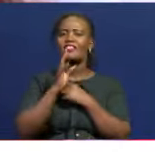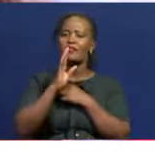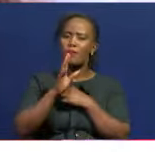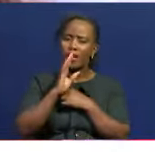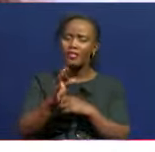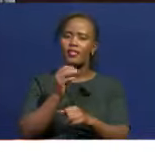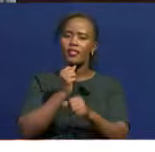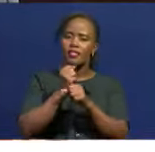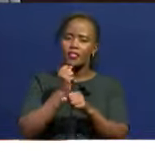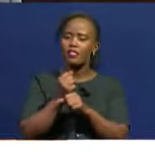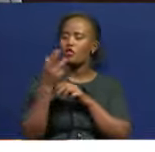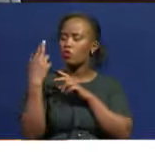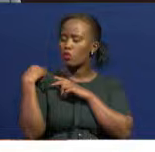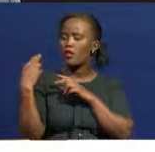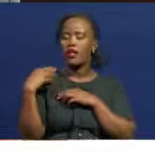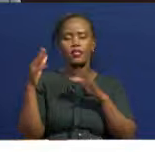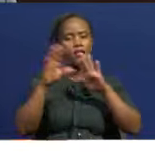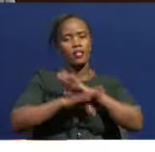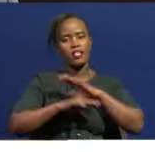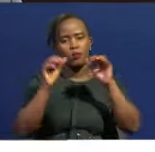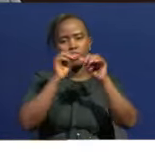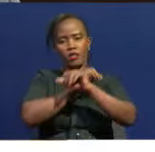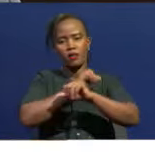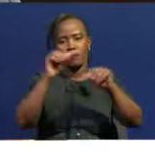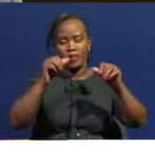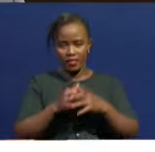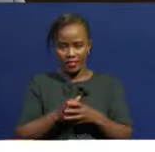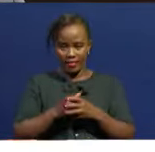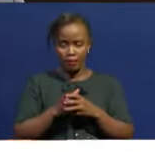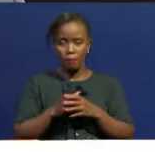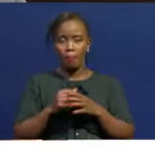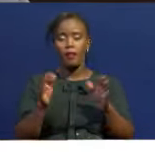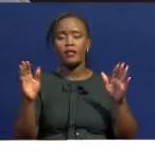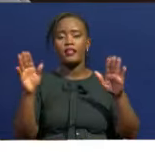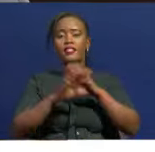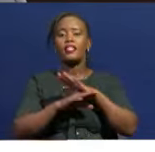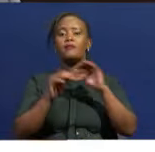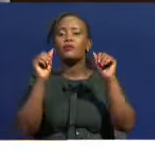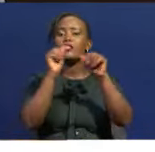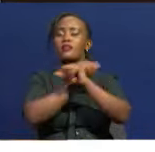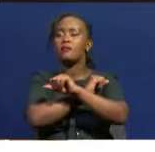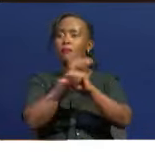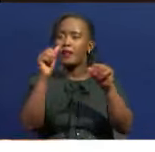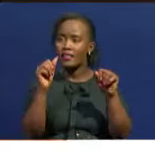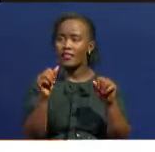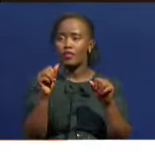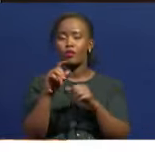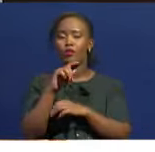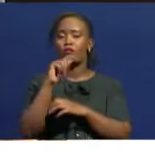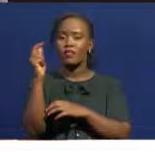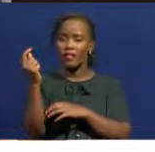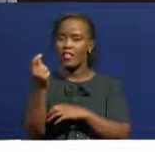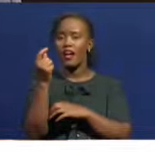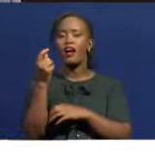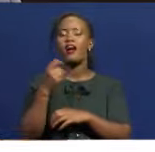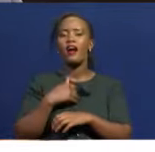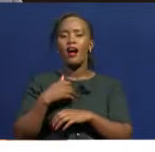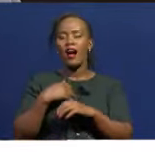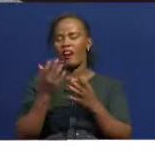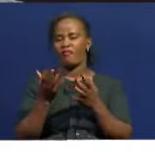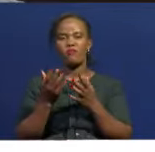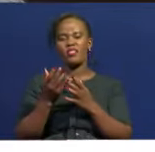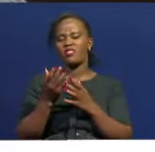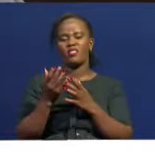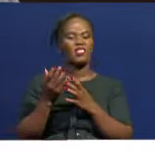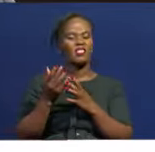the deputy president. The deputy president of the Republic of Kenya has been conducting